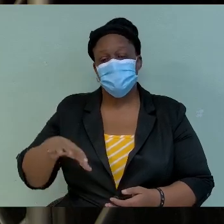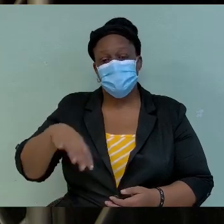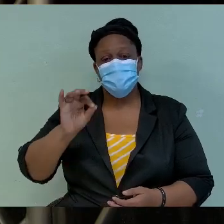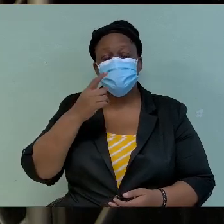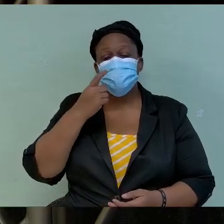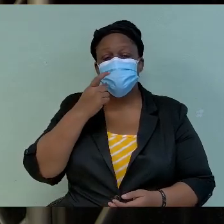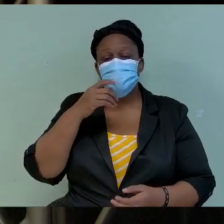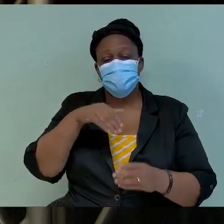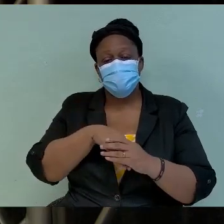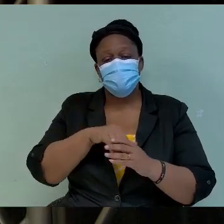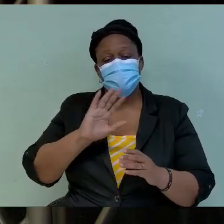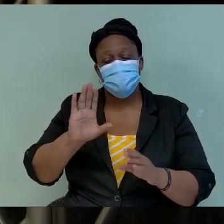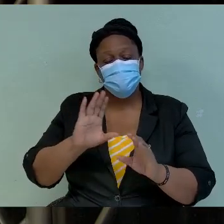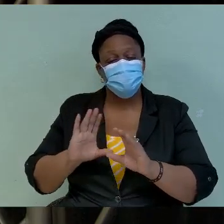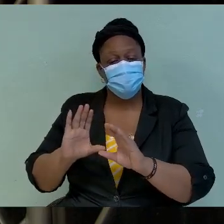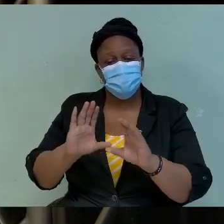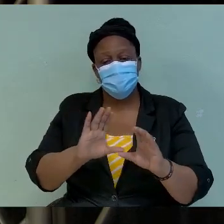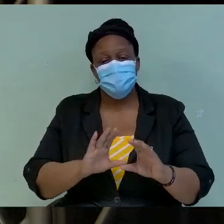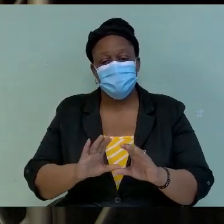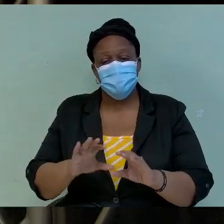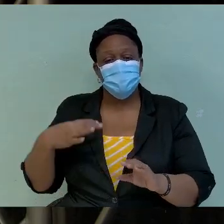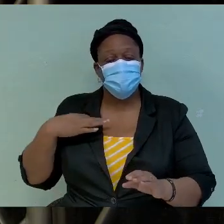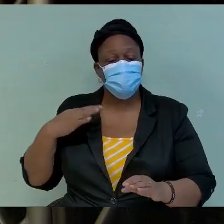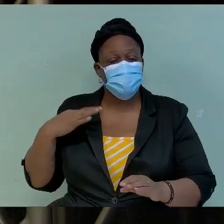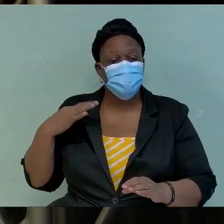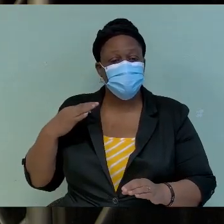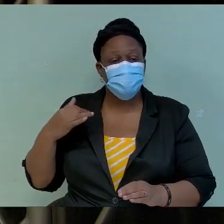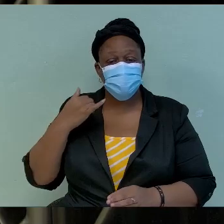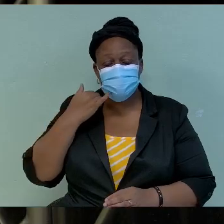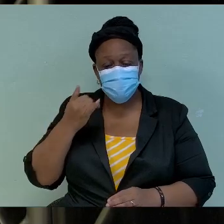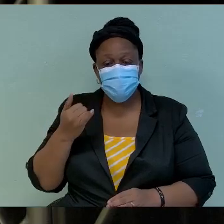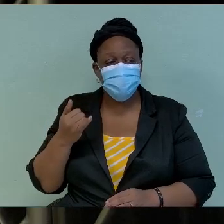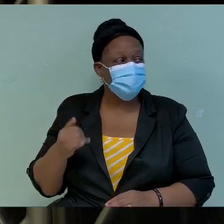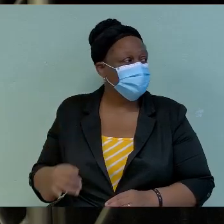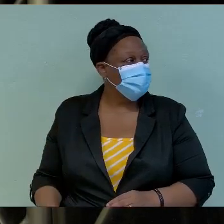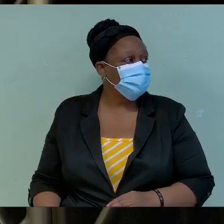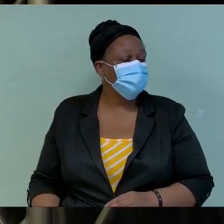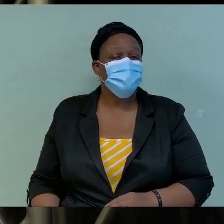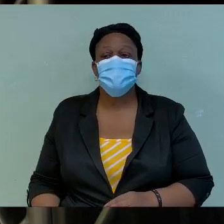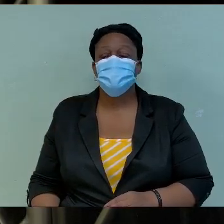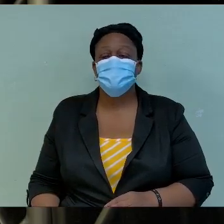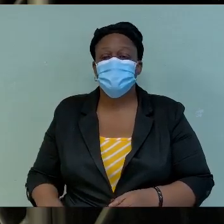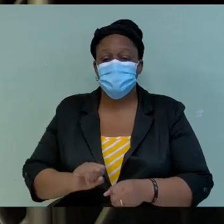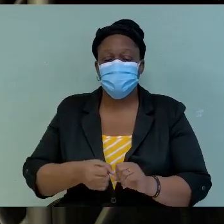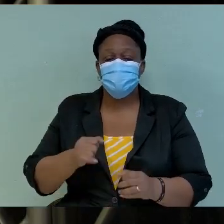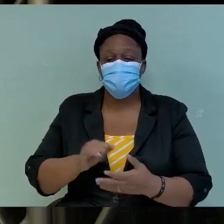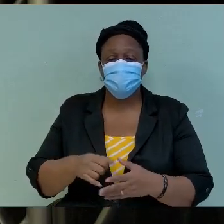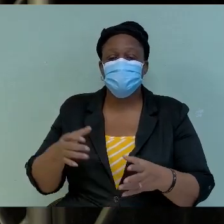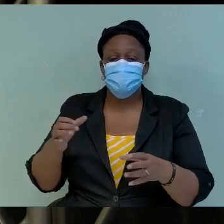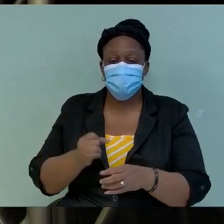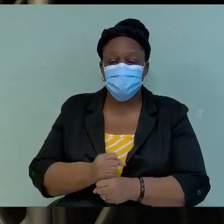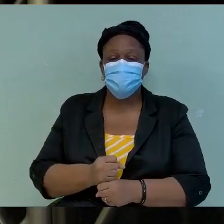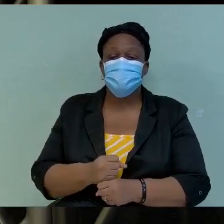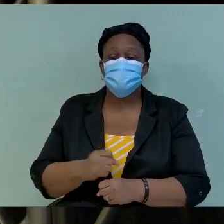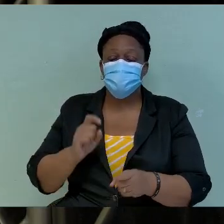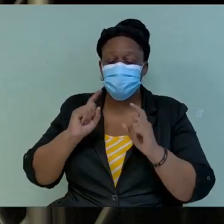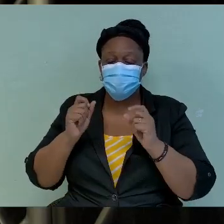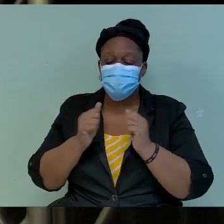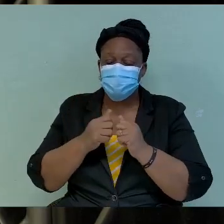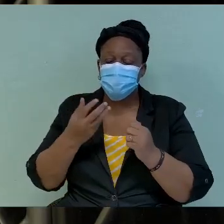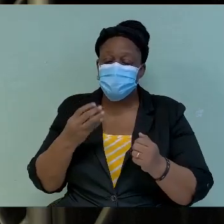are in your districts. For example, we have Mr. Ron Body in District 1. And we have persons